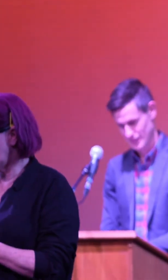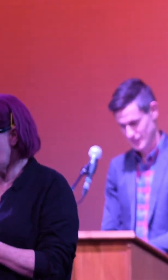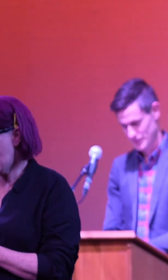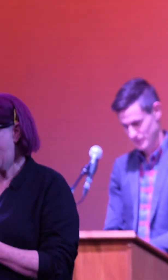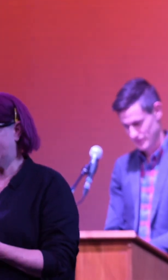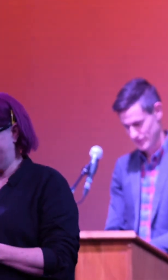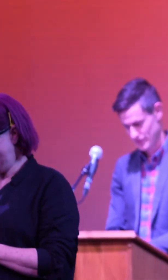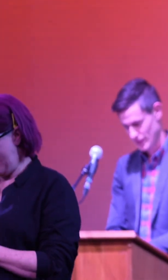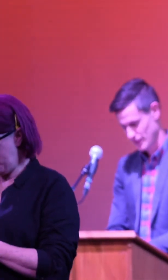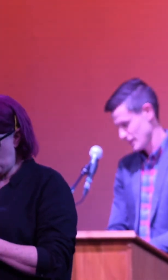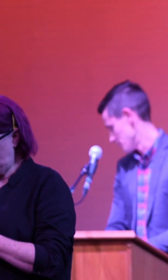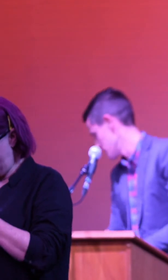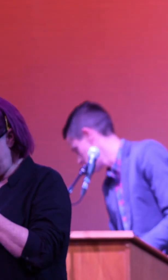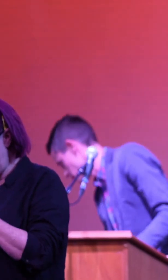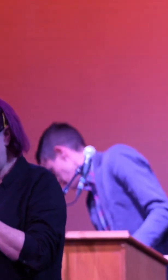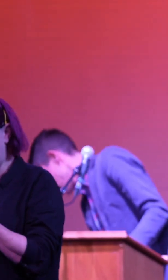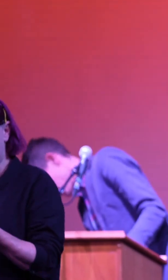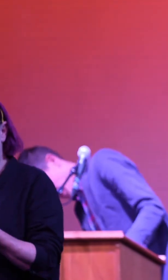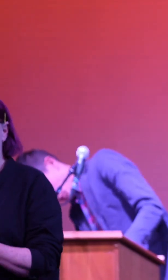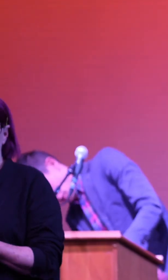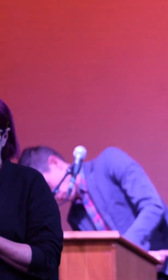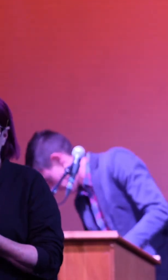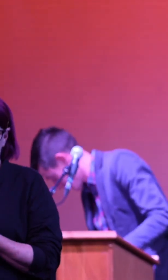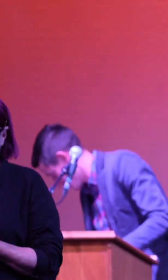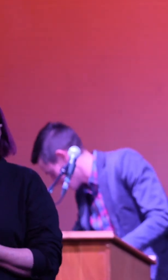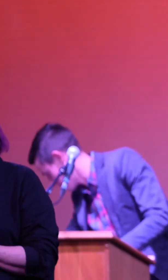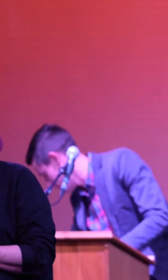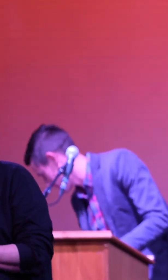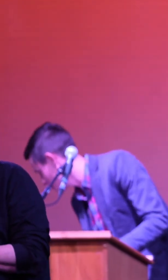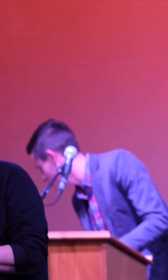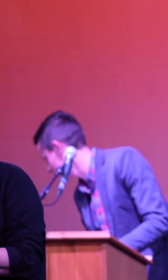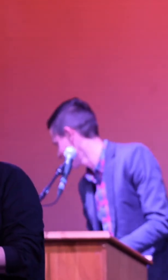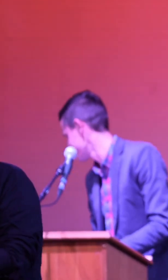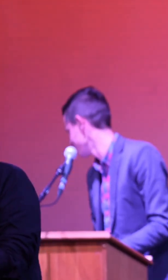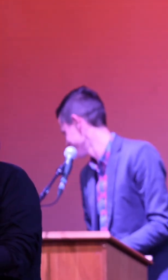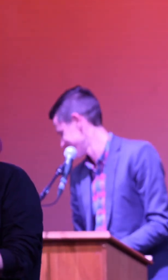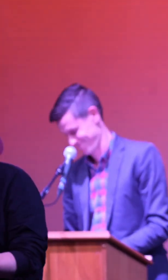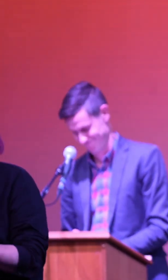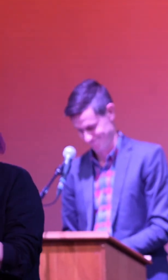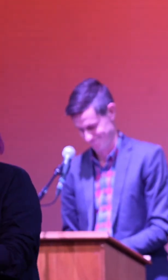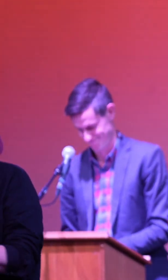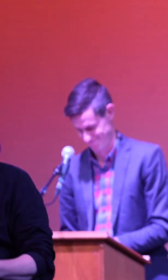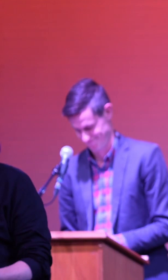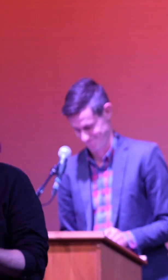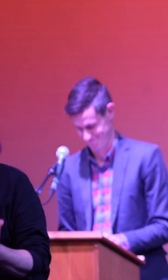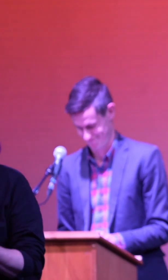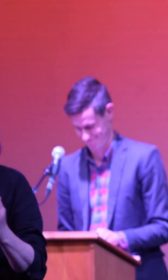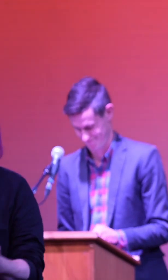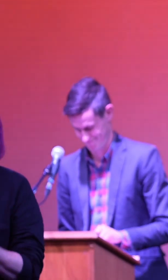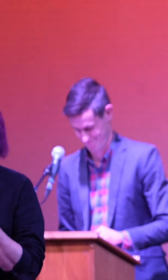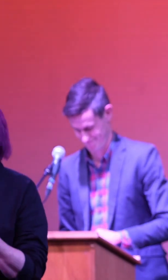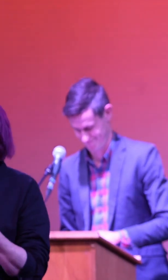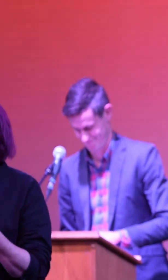fostering connections in communities, and it's about making sure that communities, especially a community like this that has a very strong immigrant base, really